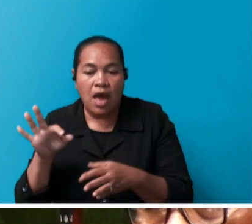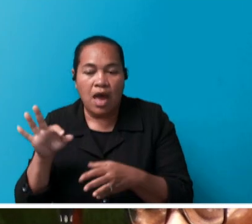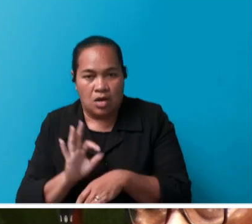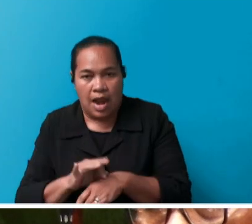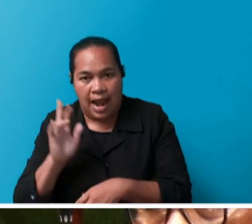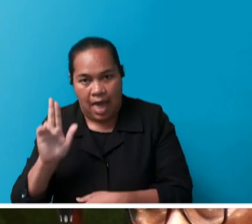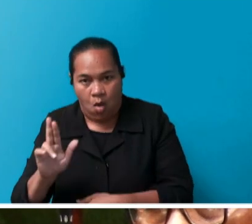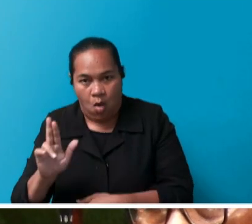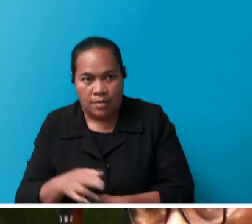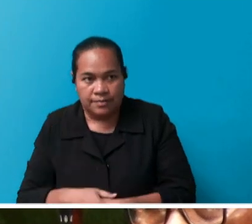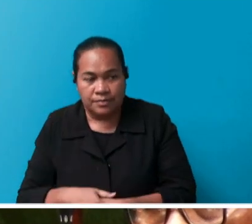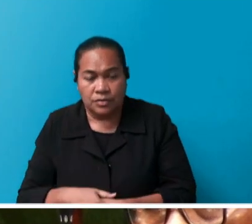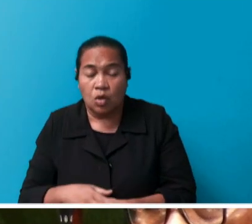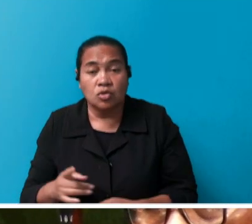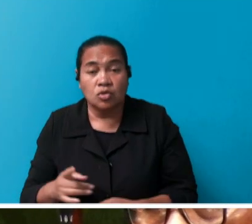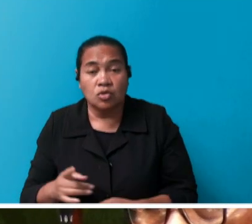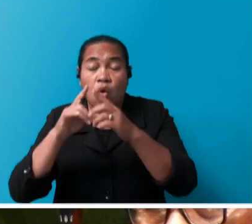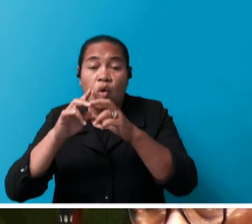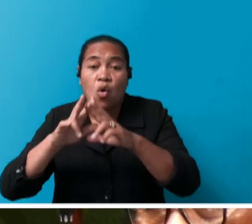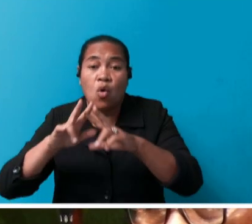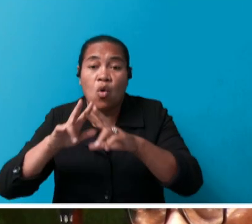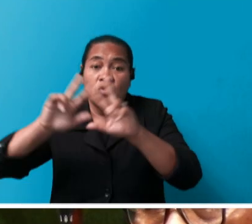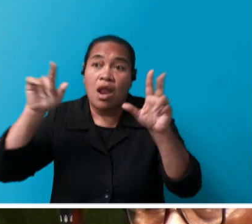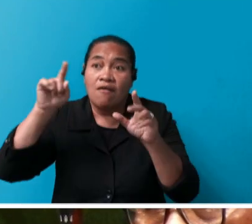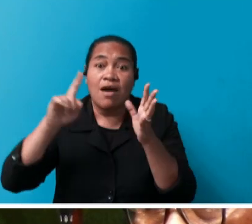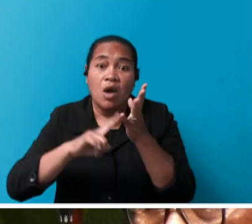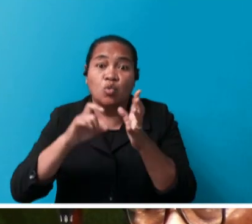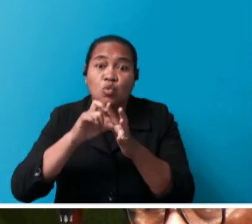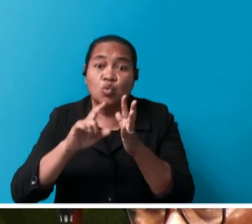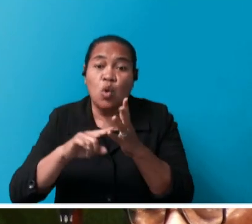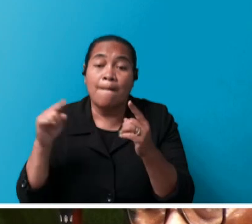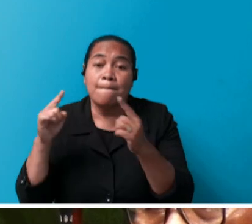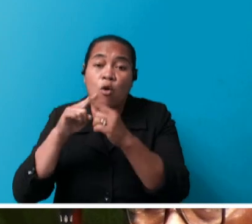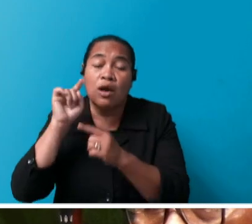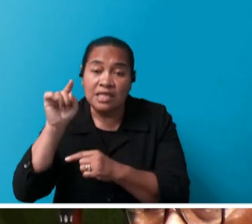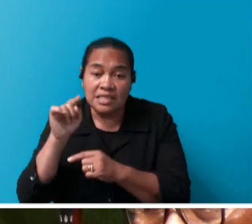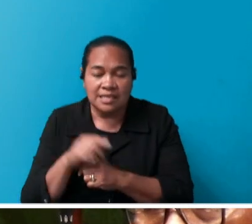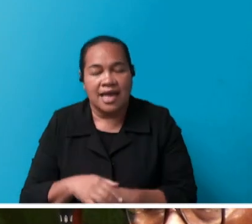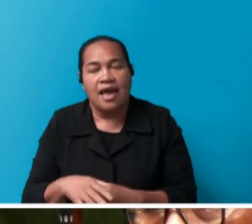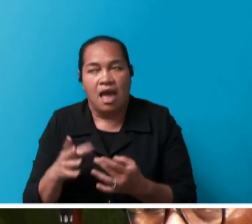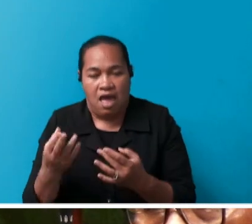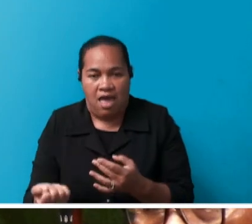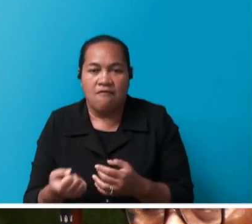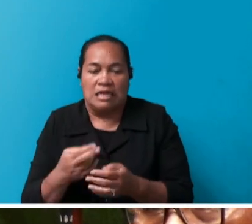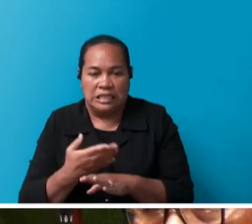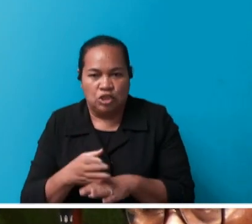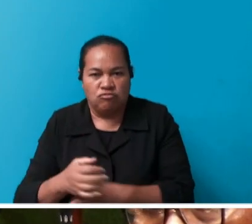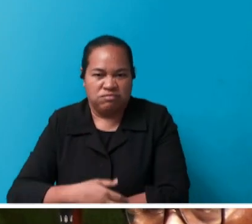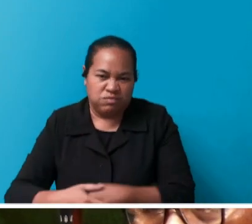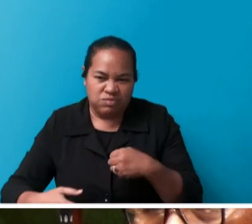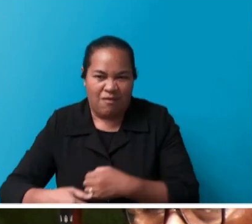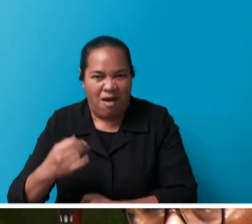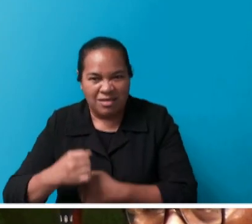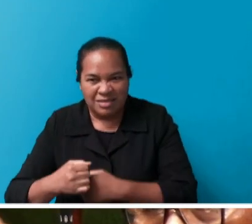towards the Undu Point of Unobatu, the Naililili Nursing Station in Rewa, and Rabi